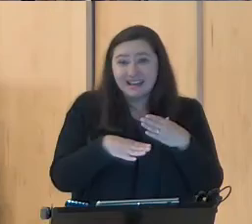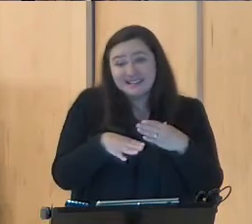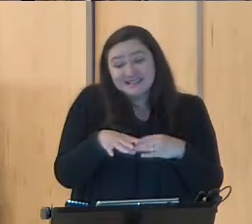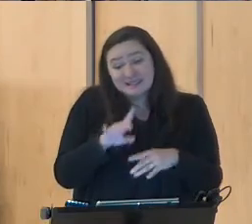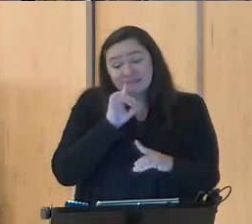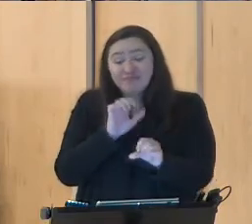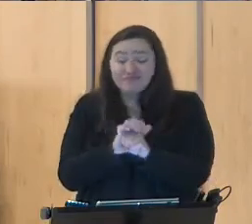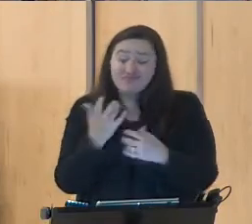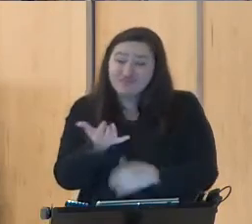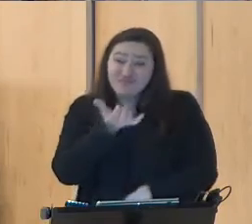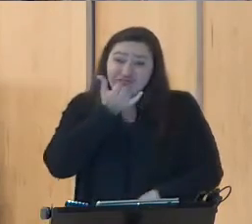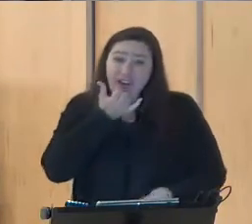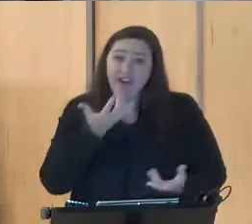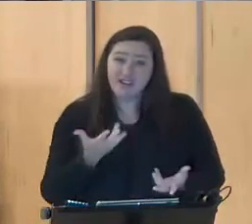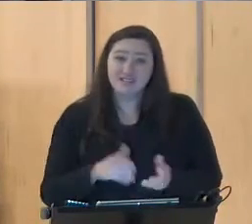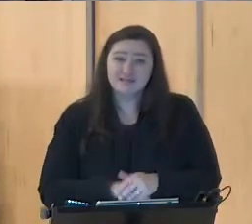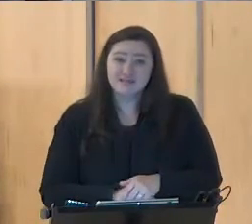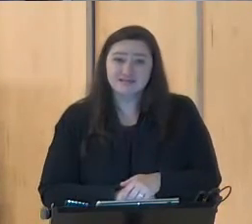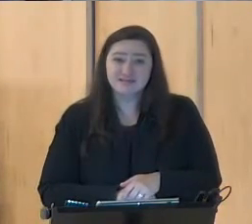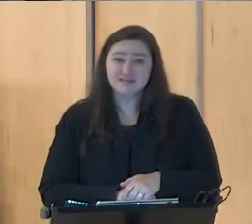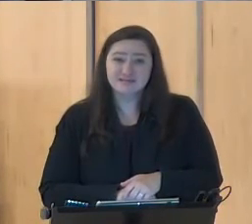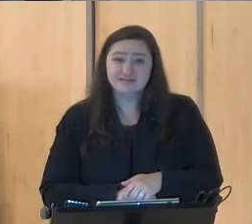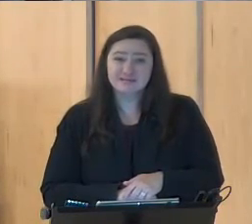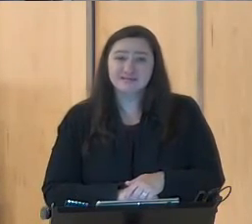wrong. Jesus